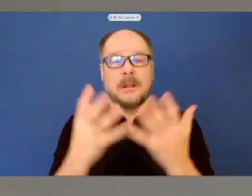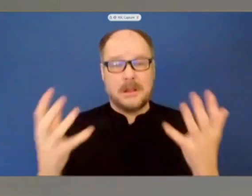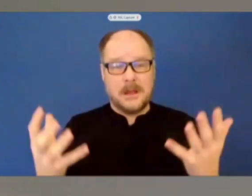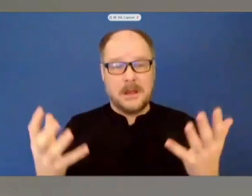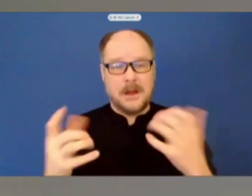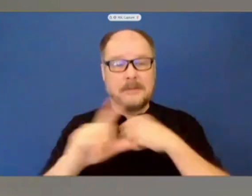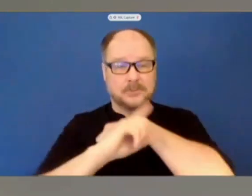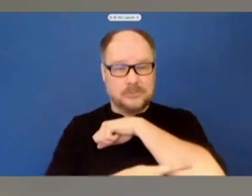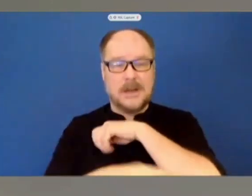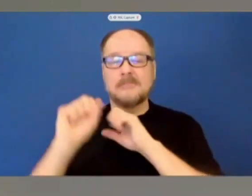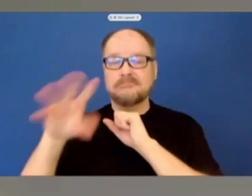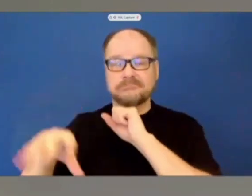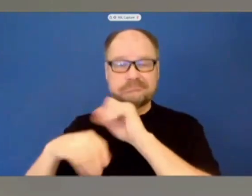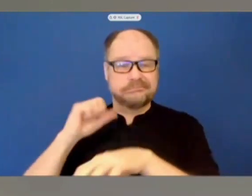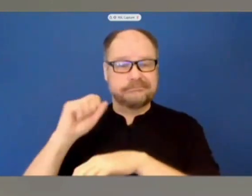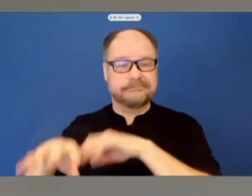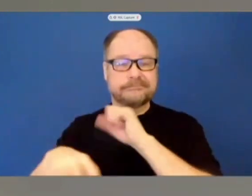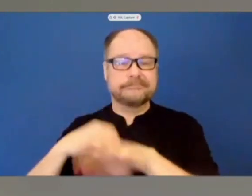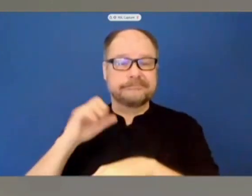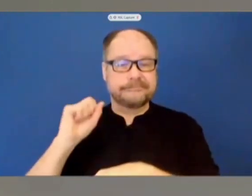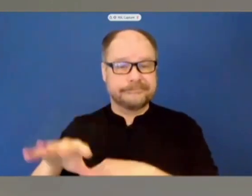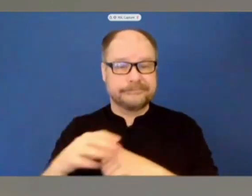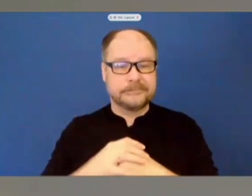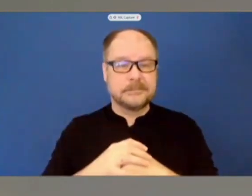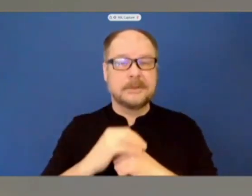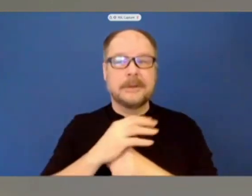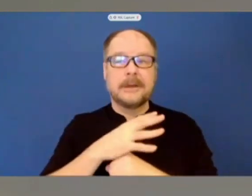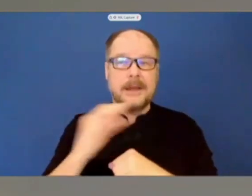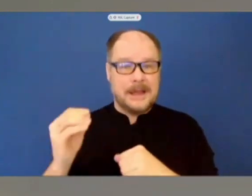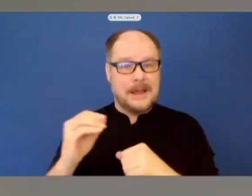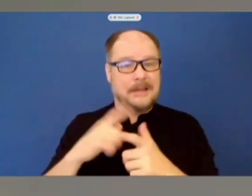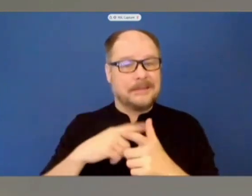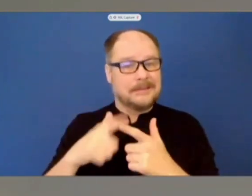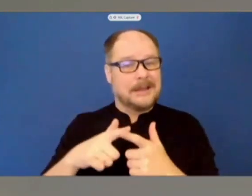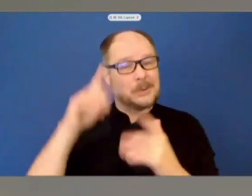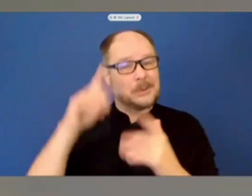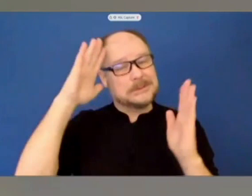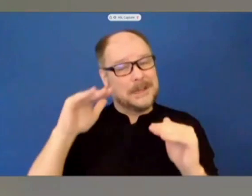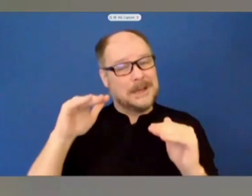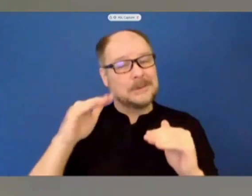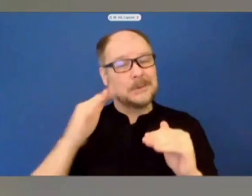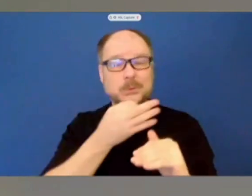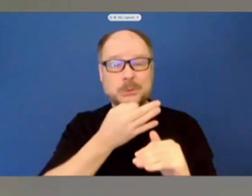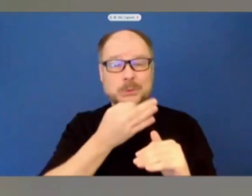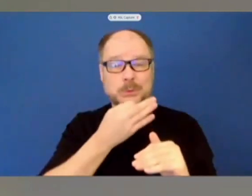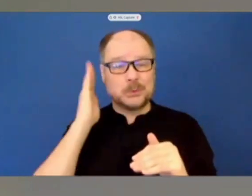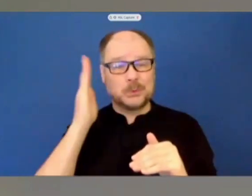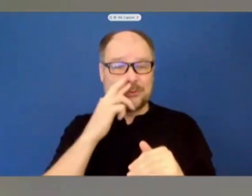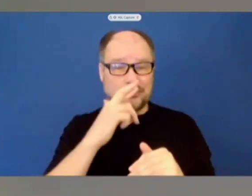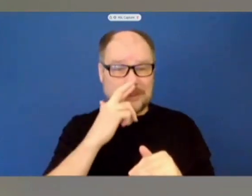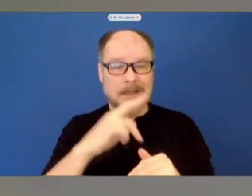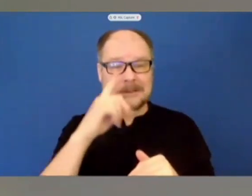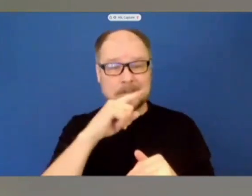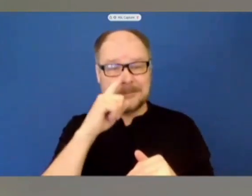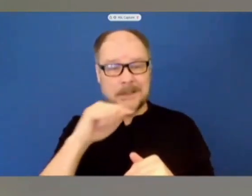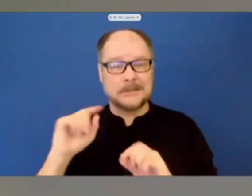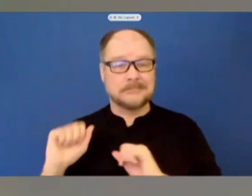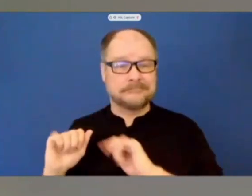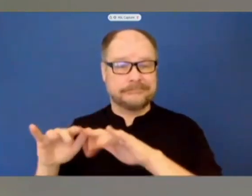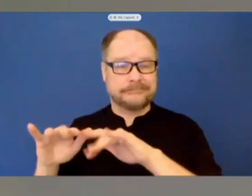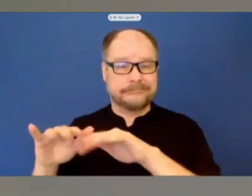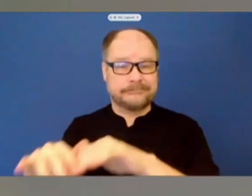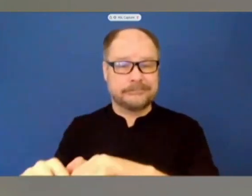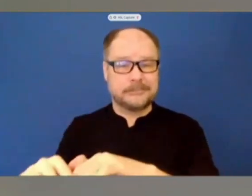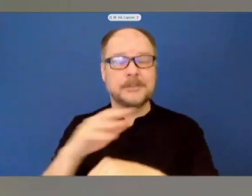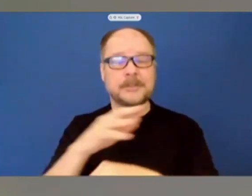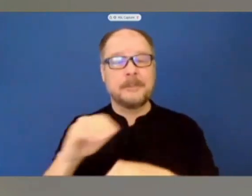you would expect at some point to attract rodents. But in the conversations with the city staff, as well as